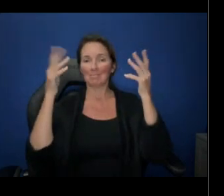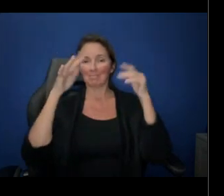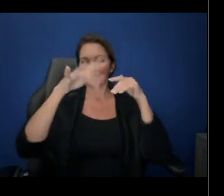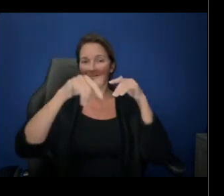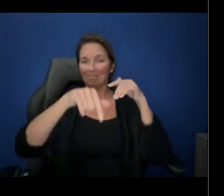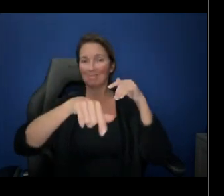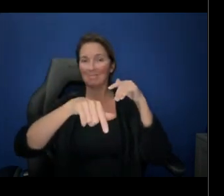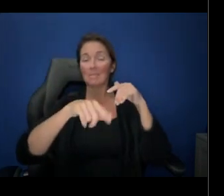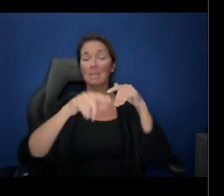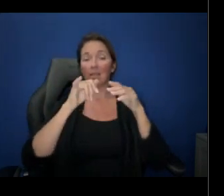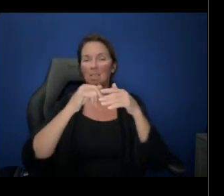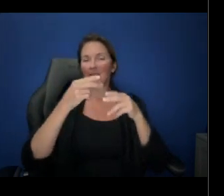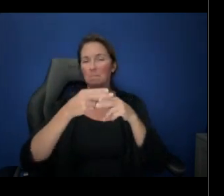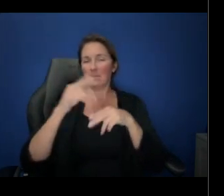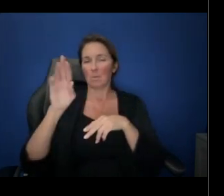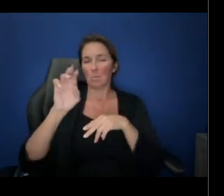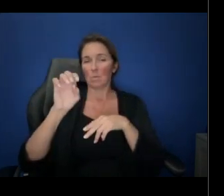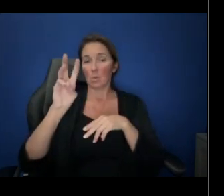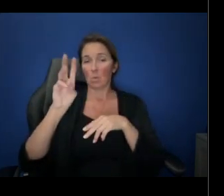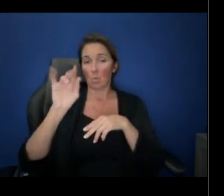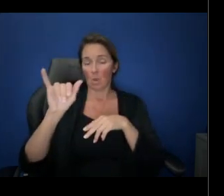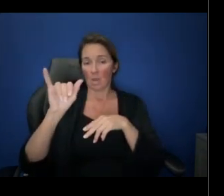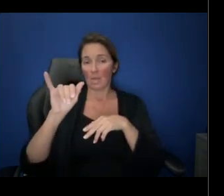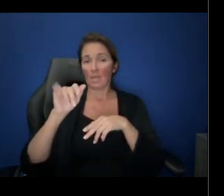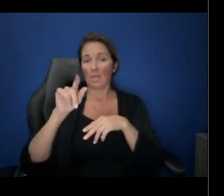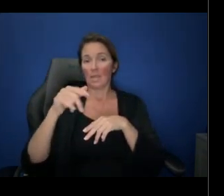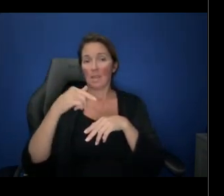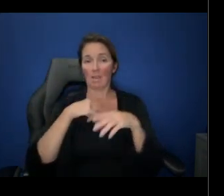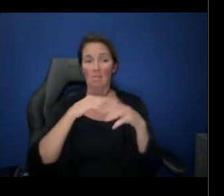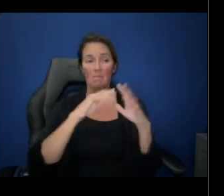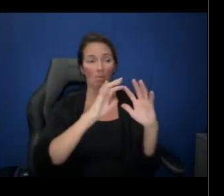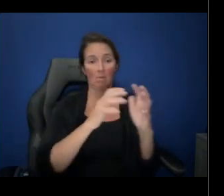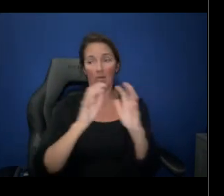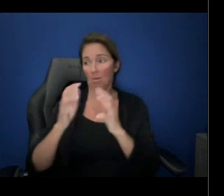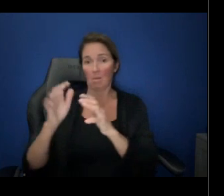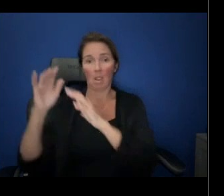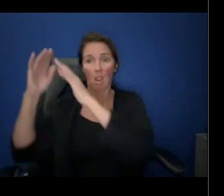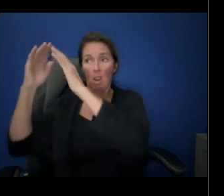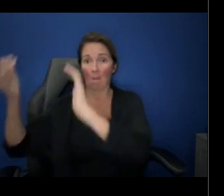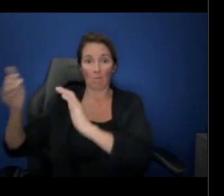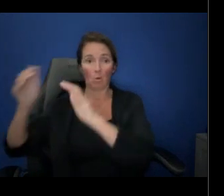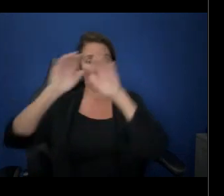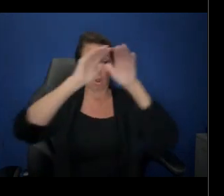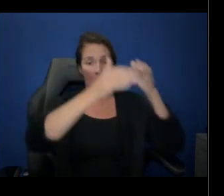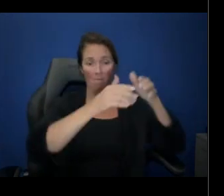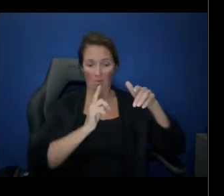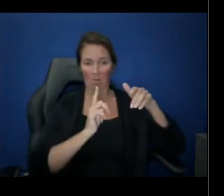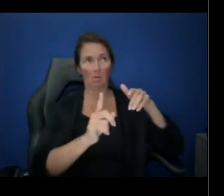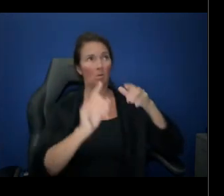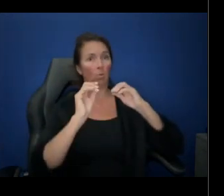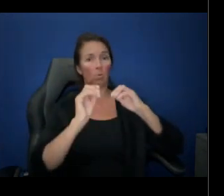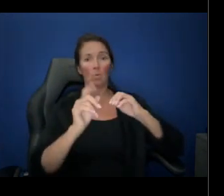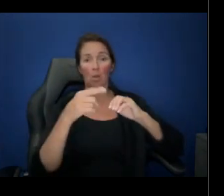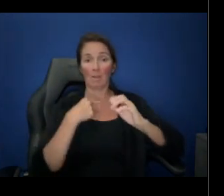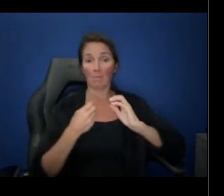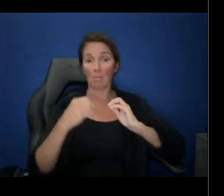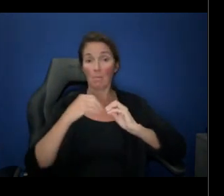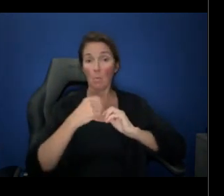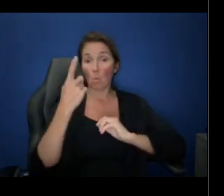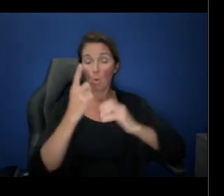When a breezeway serving a cluster of covered dwellings has more than one